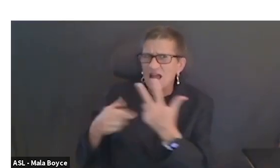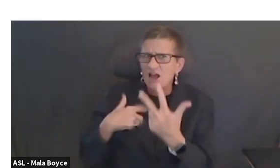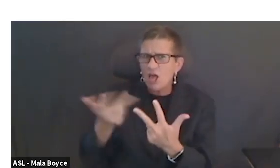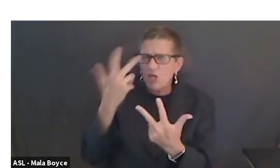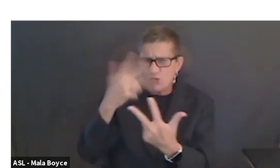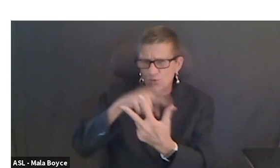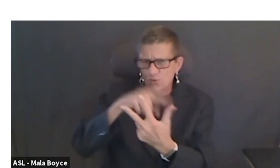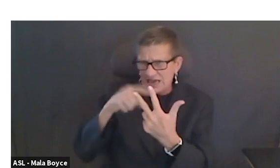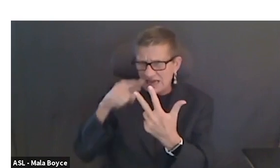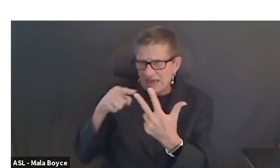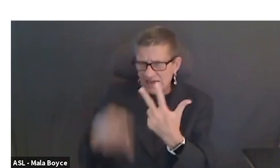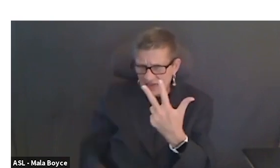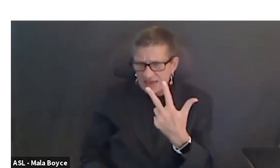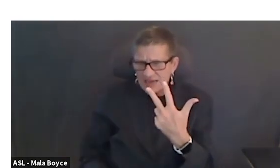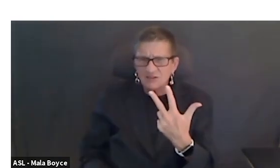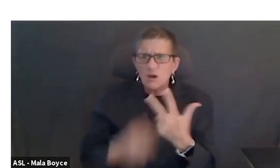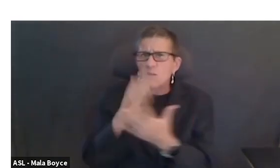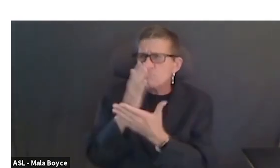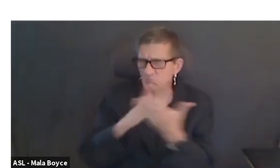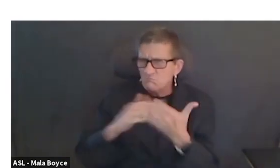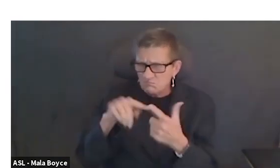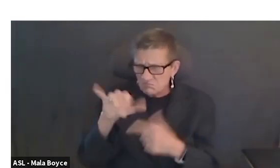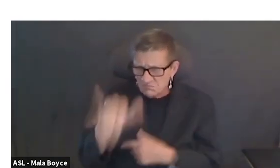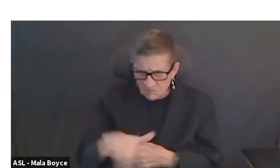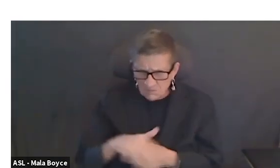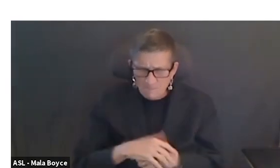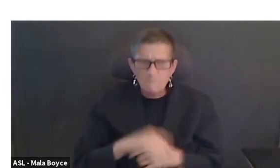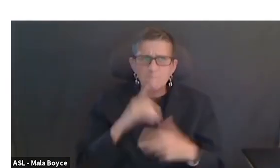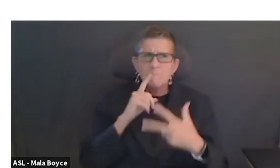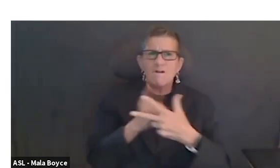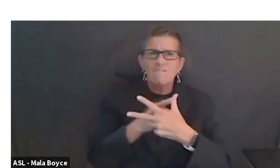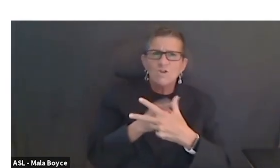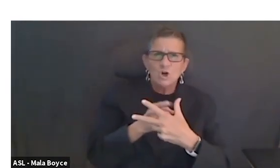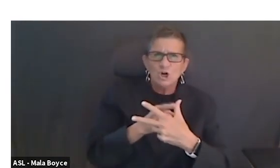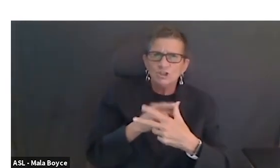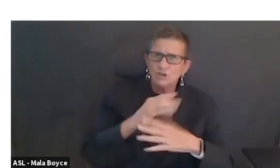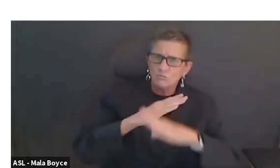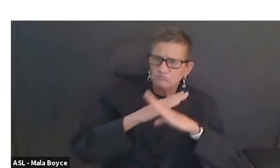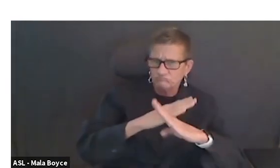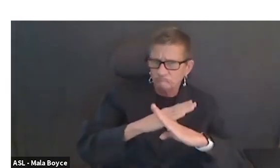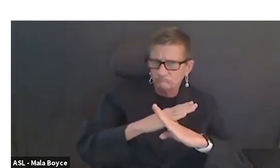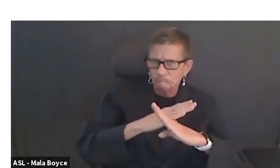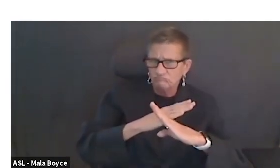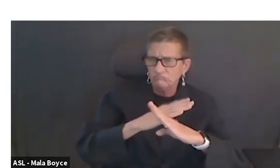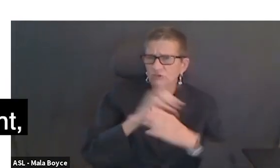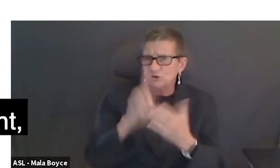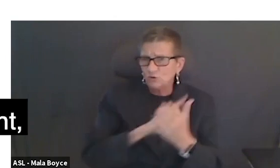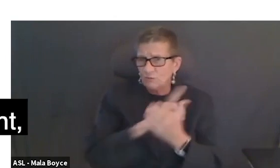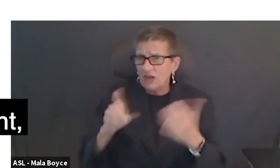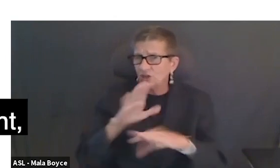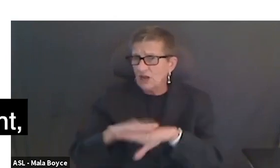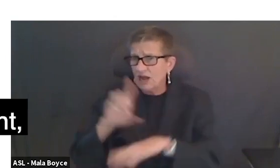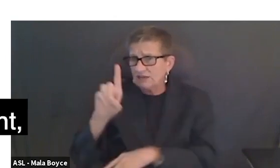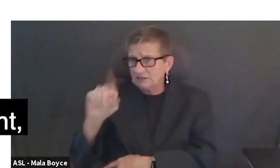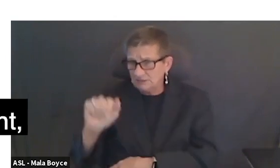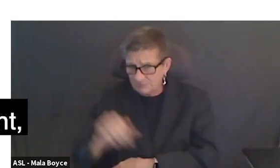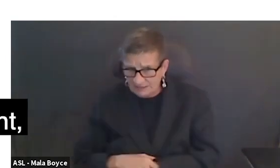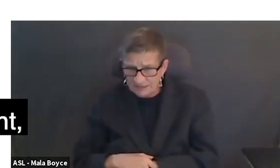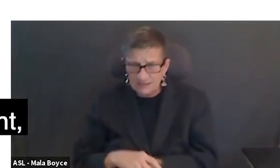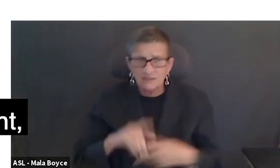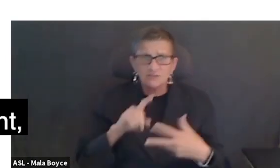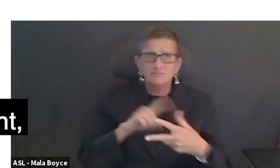overarching elements to it. The first is that it prohibits disability-based discrimination. It